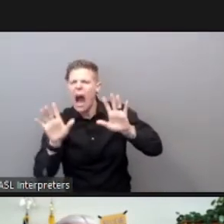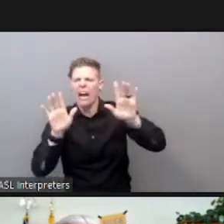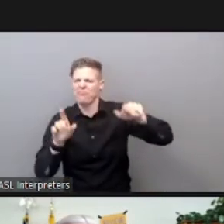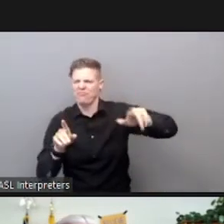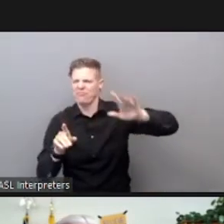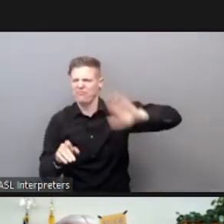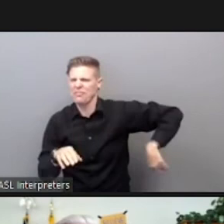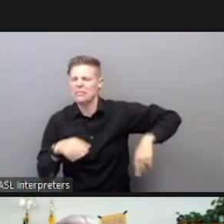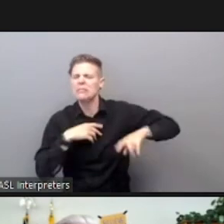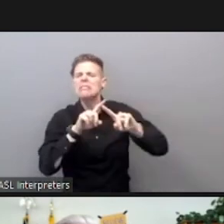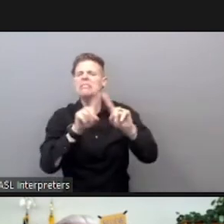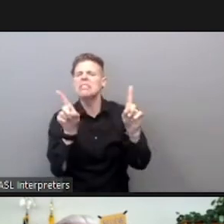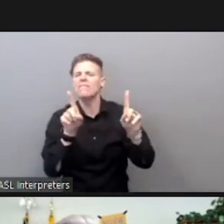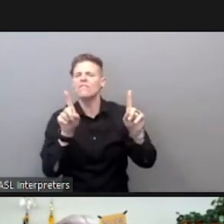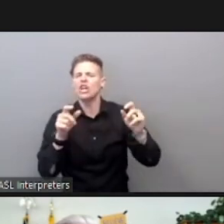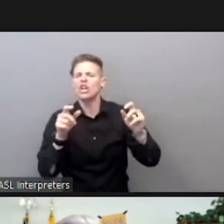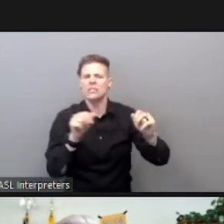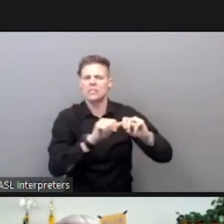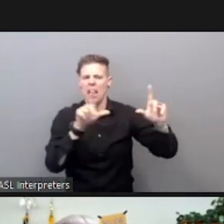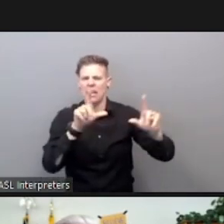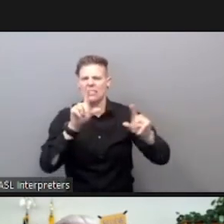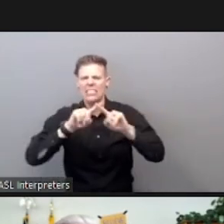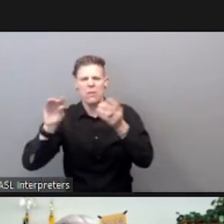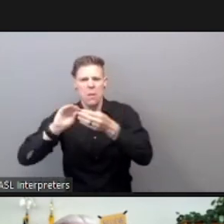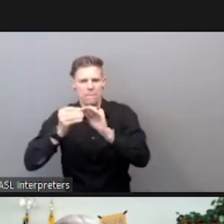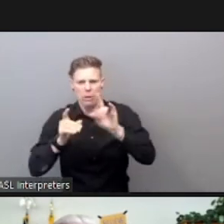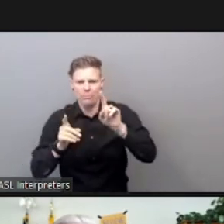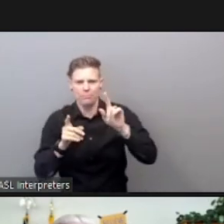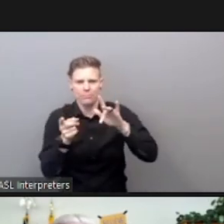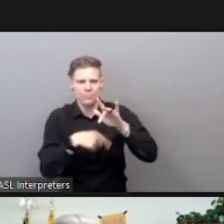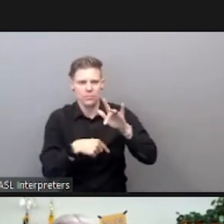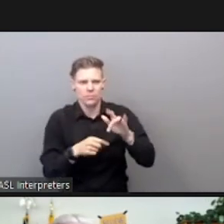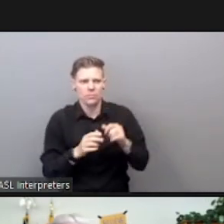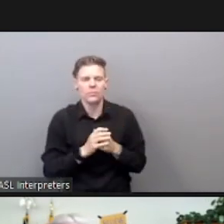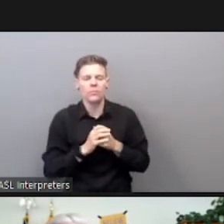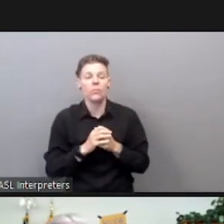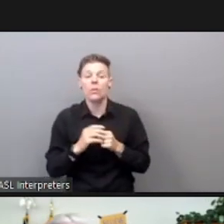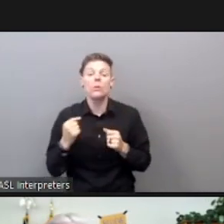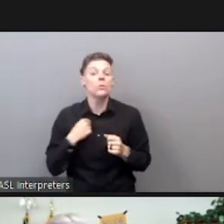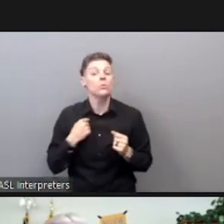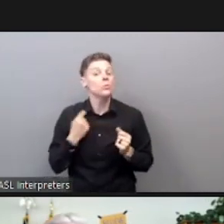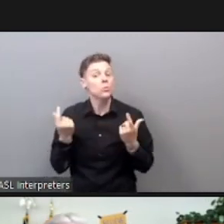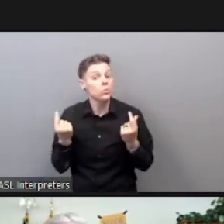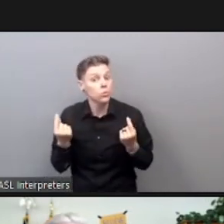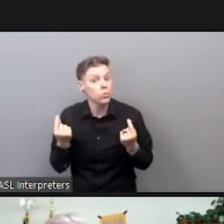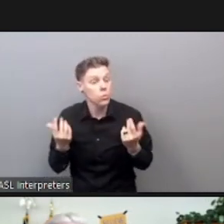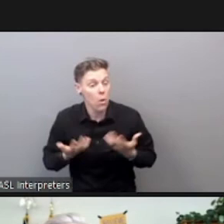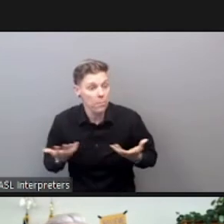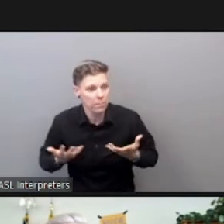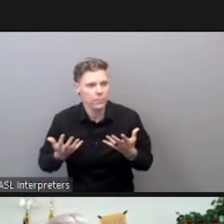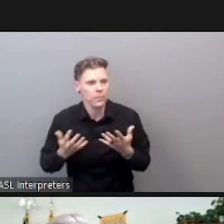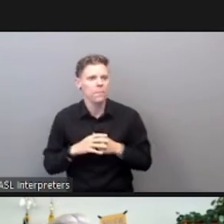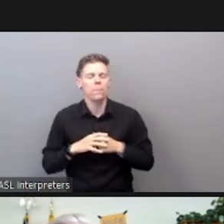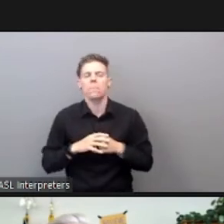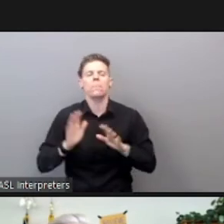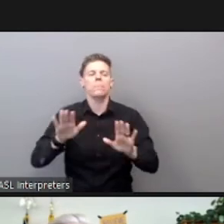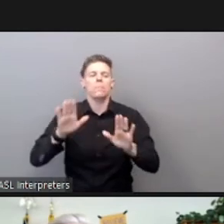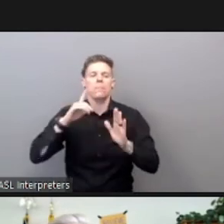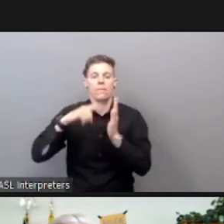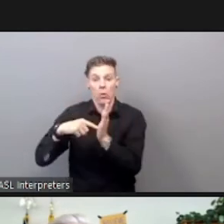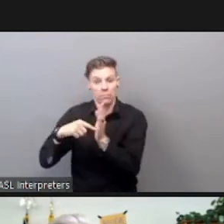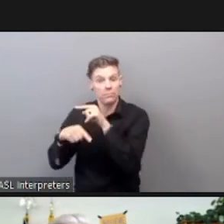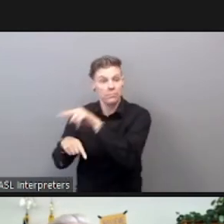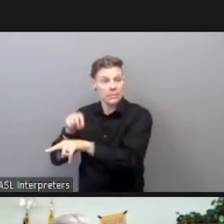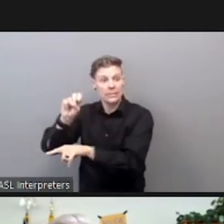numbers. So what we do is that we take the numbers of like everyone in San Juan County who has been